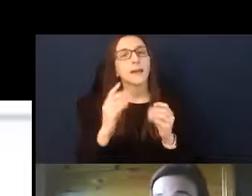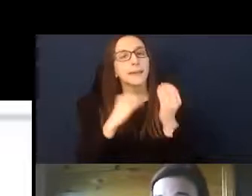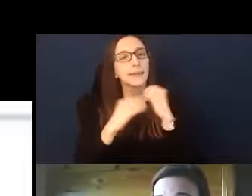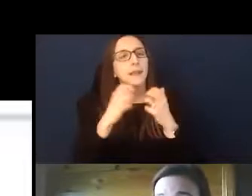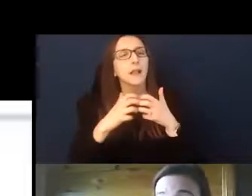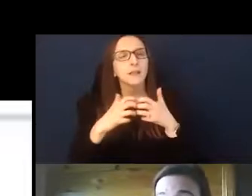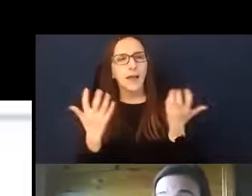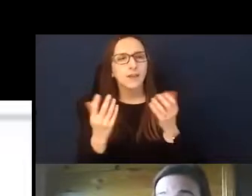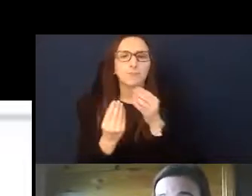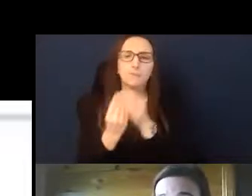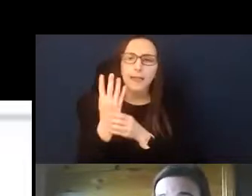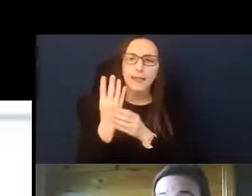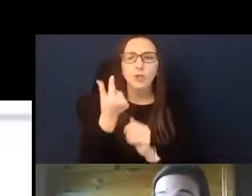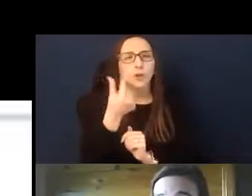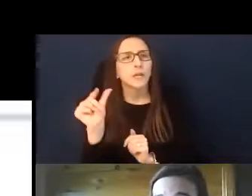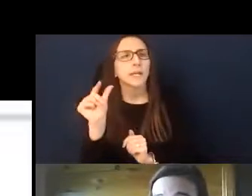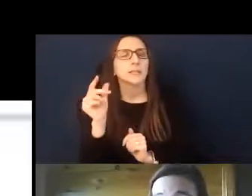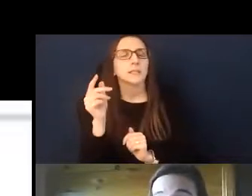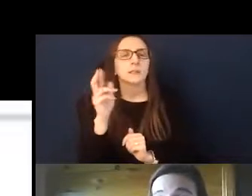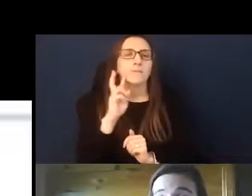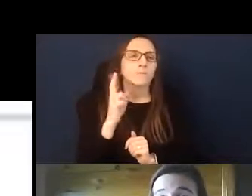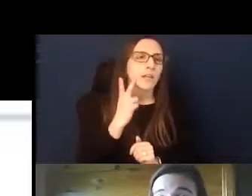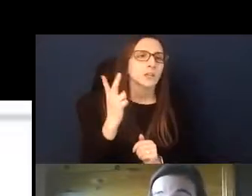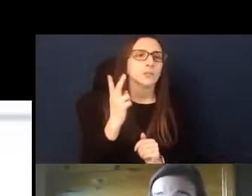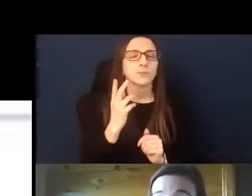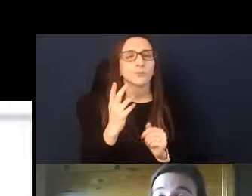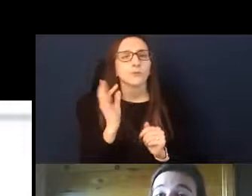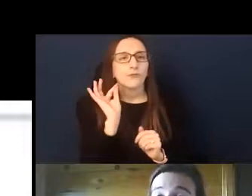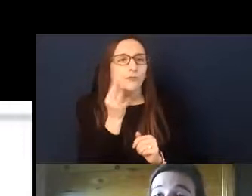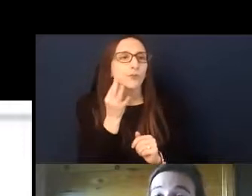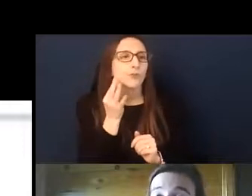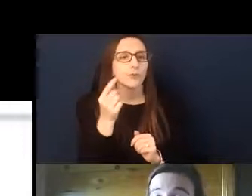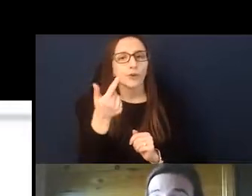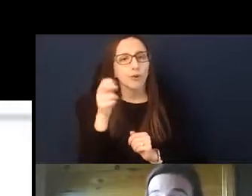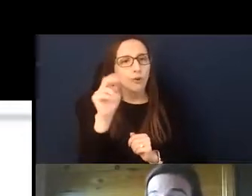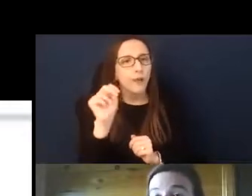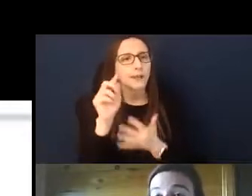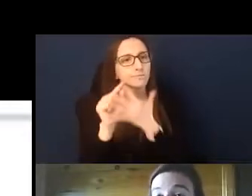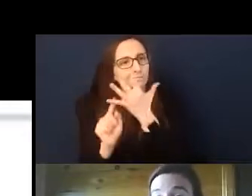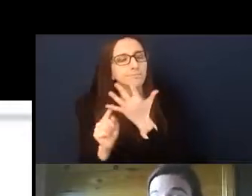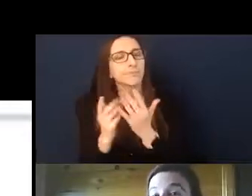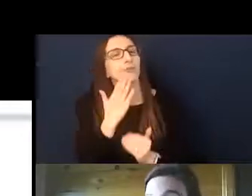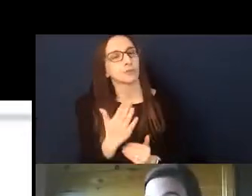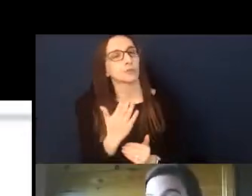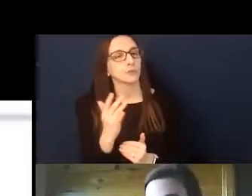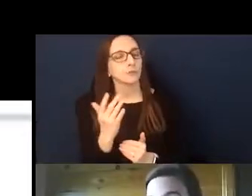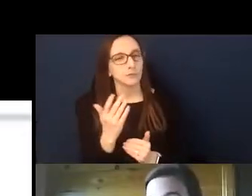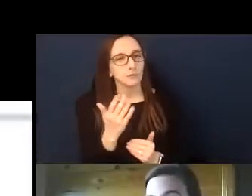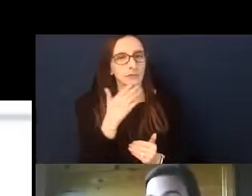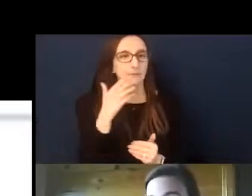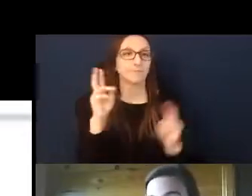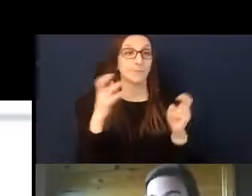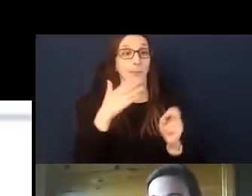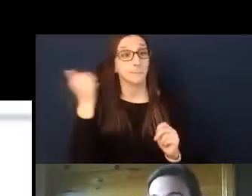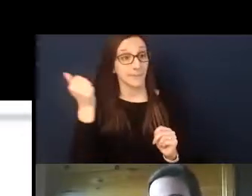of plants. So fruits and vegetables, beans, grains would be beneficial as the best